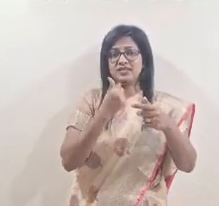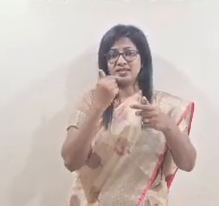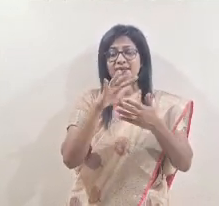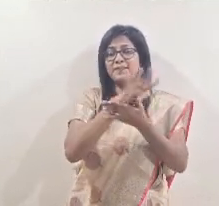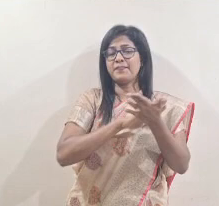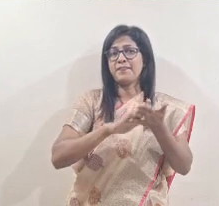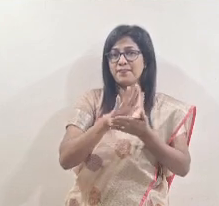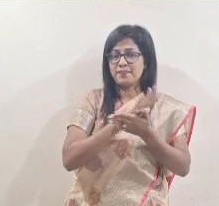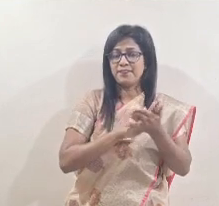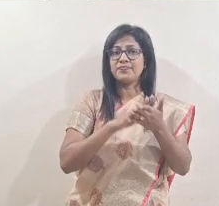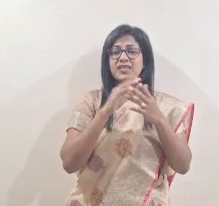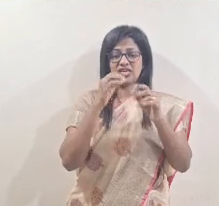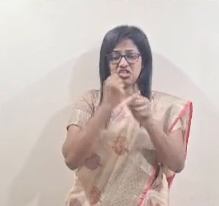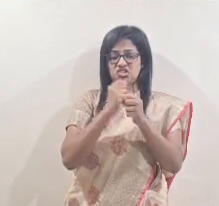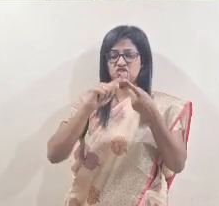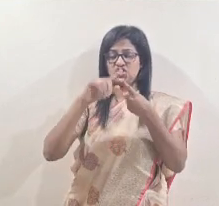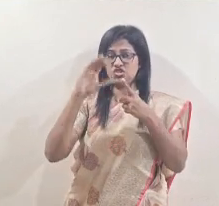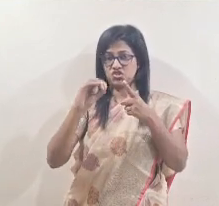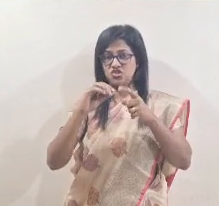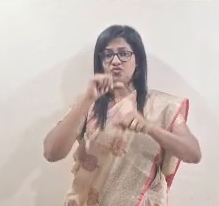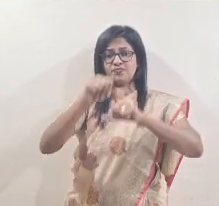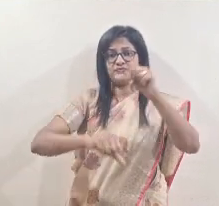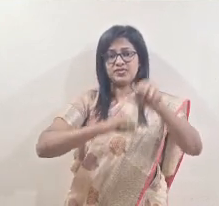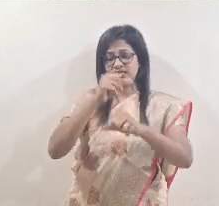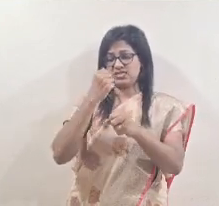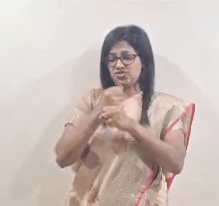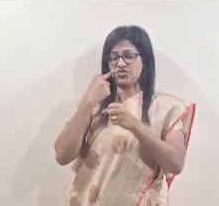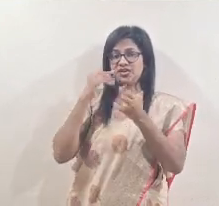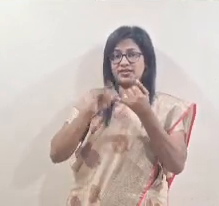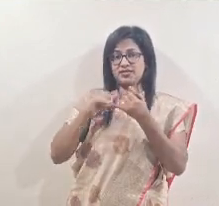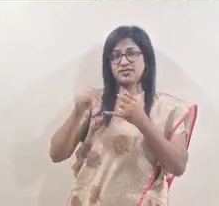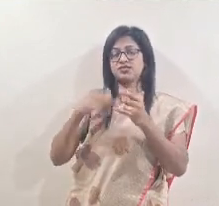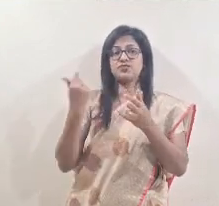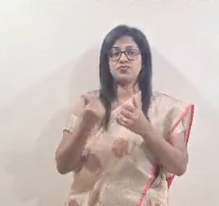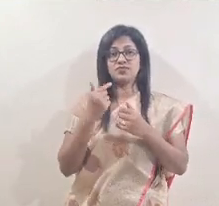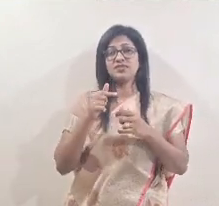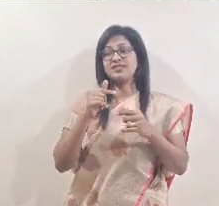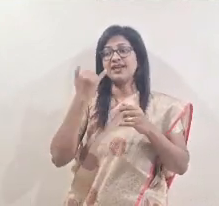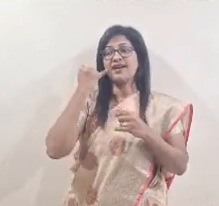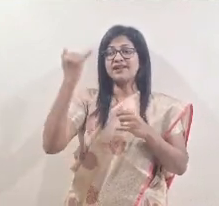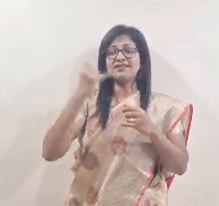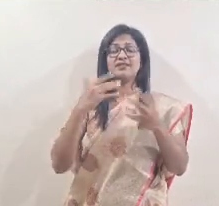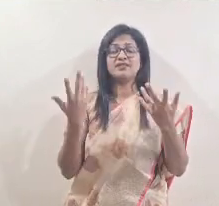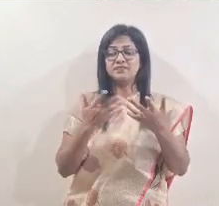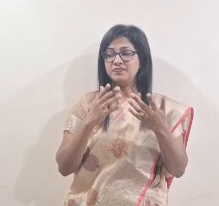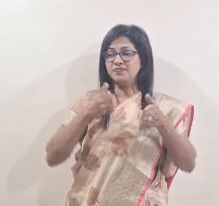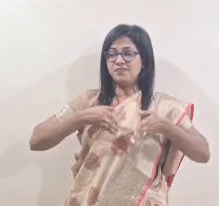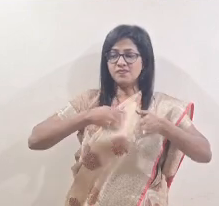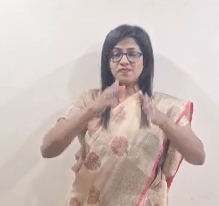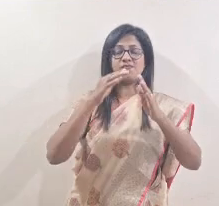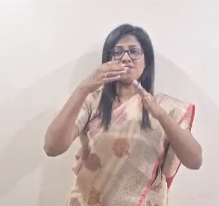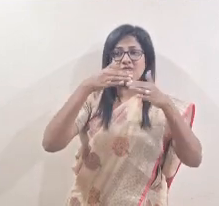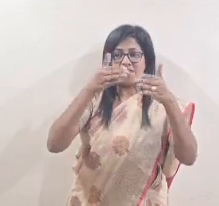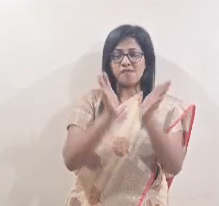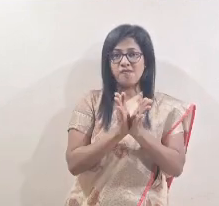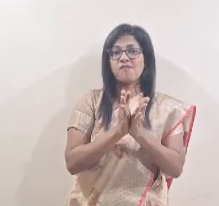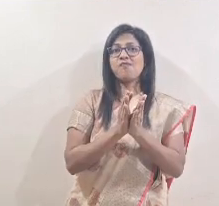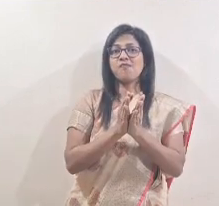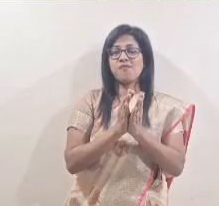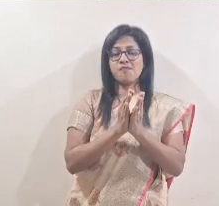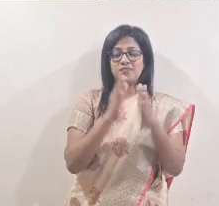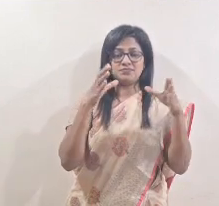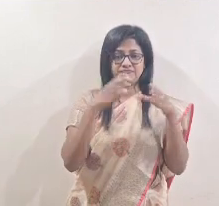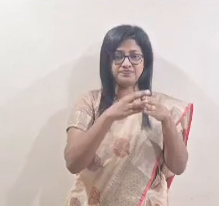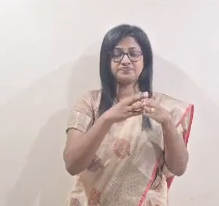basically some geoprocessing tools in GIS. So the idea of this calculating the road density for grids is that